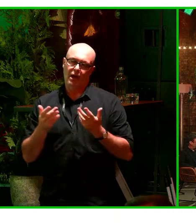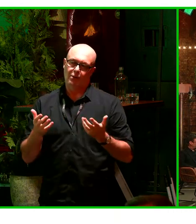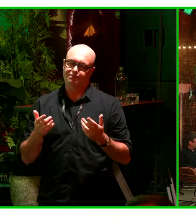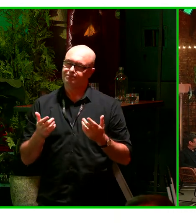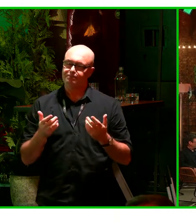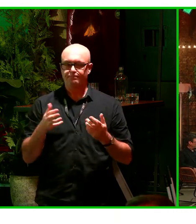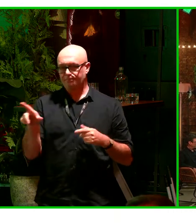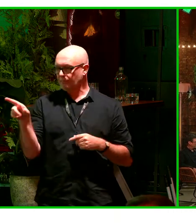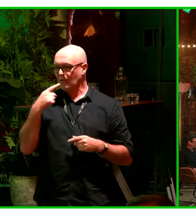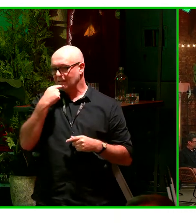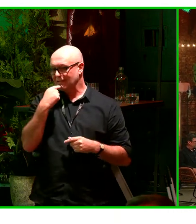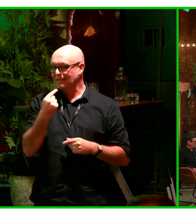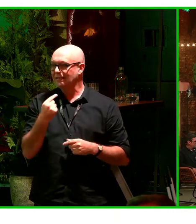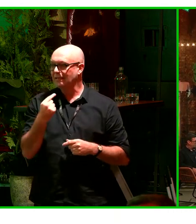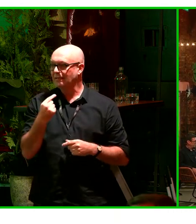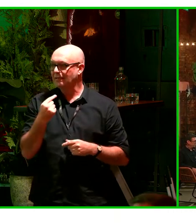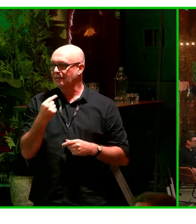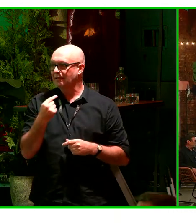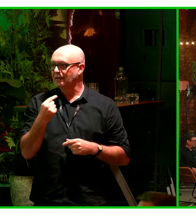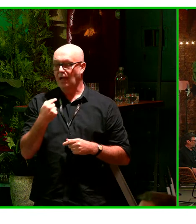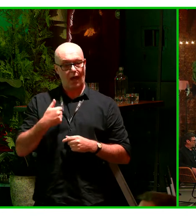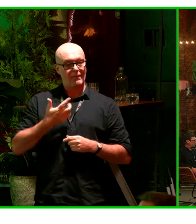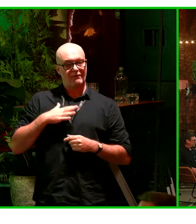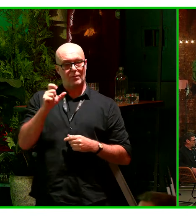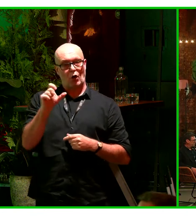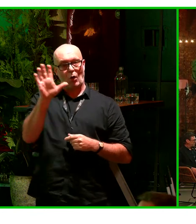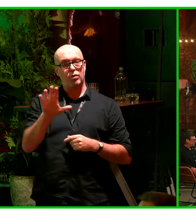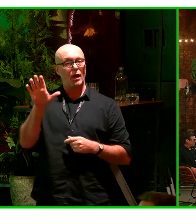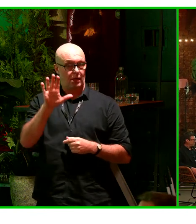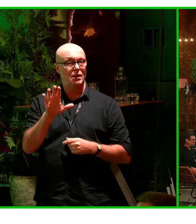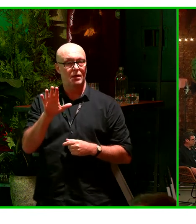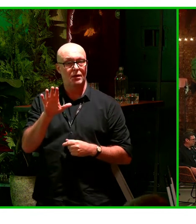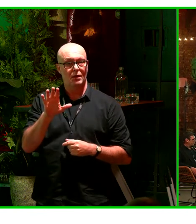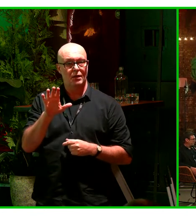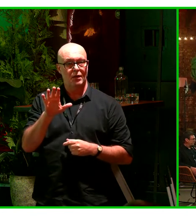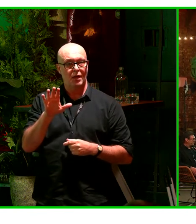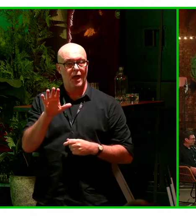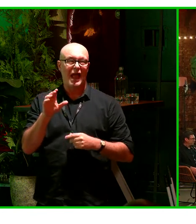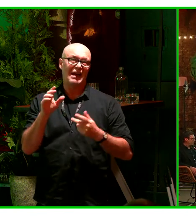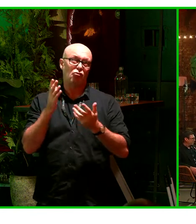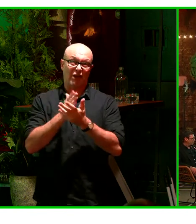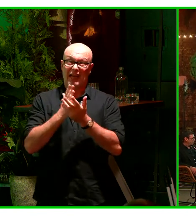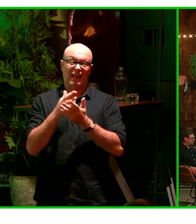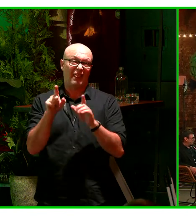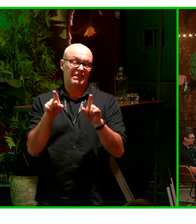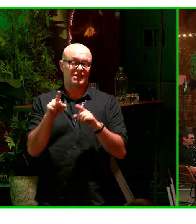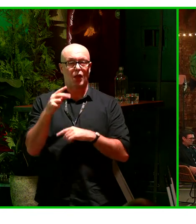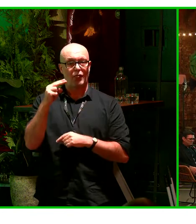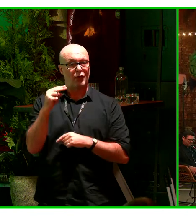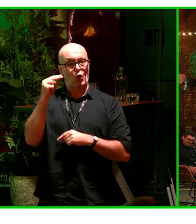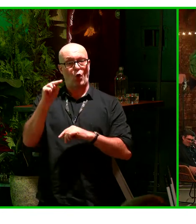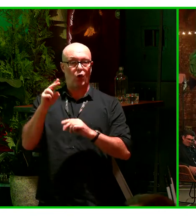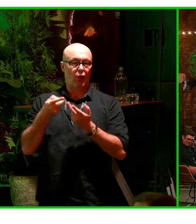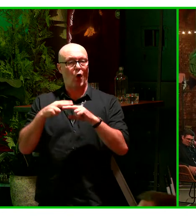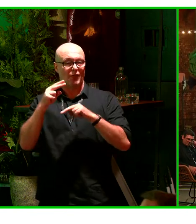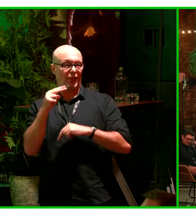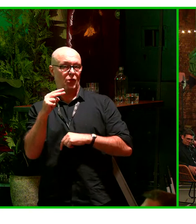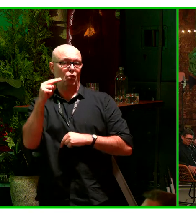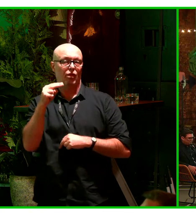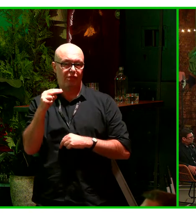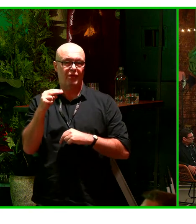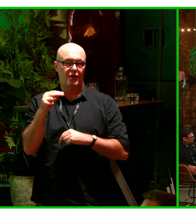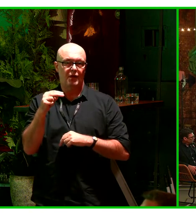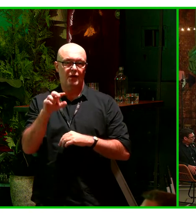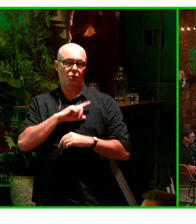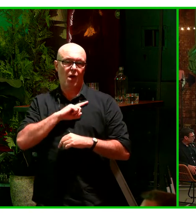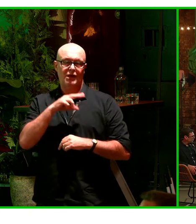as she said, I come from Cumbria, which I christened some years ago, the North of the North. We are an integral part both of the North of